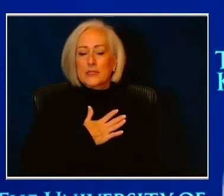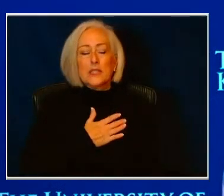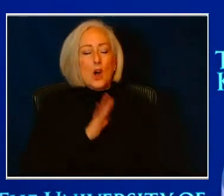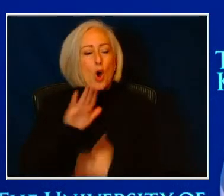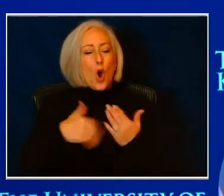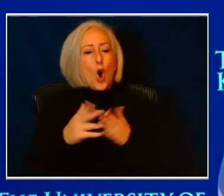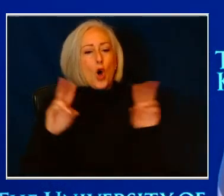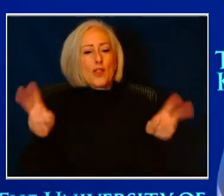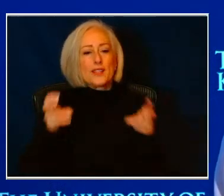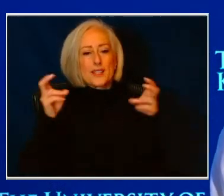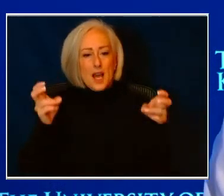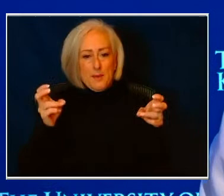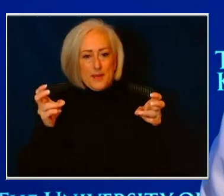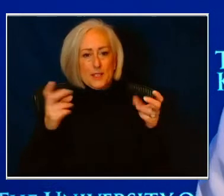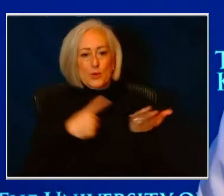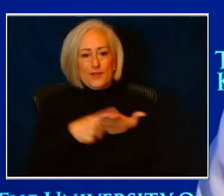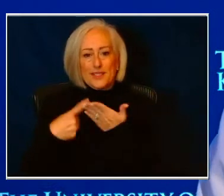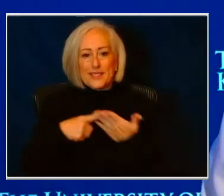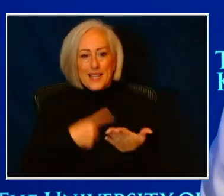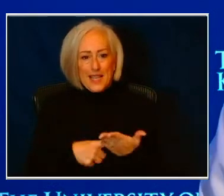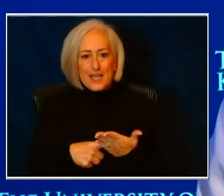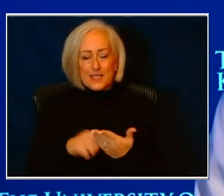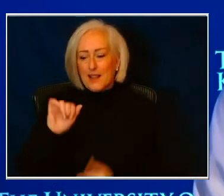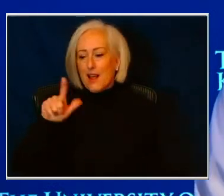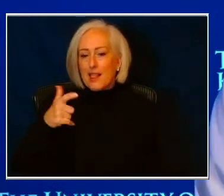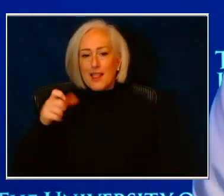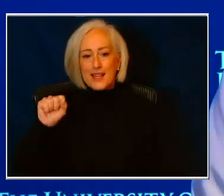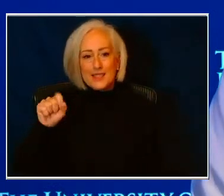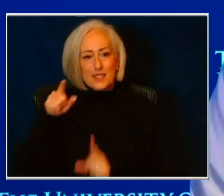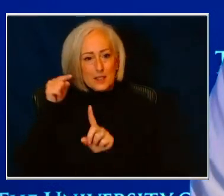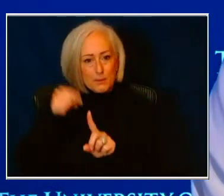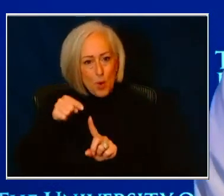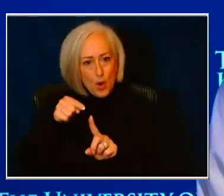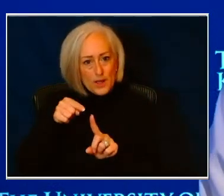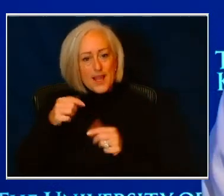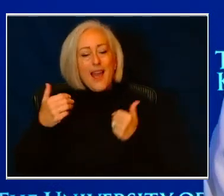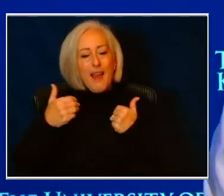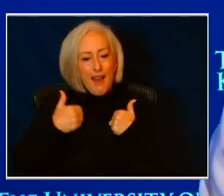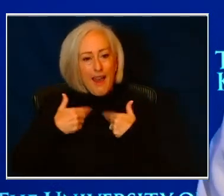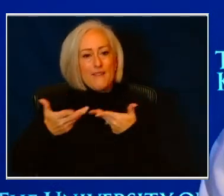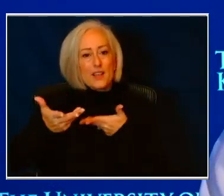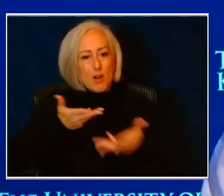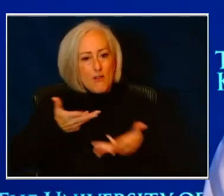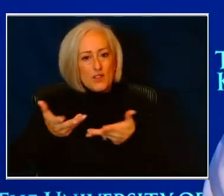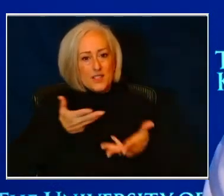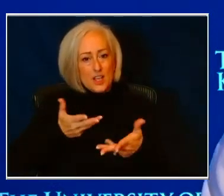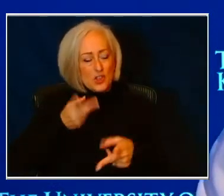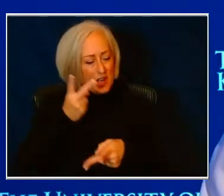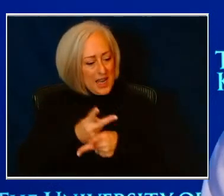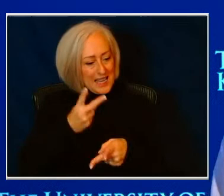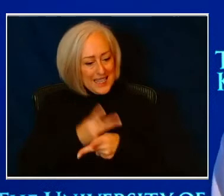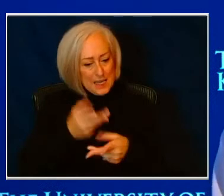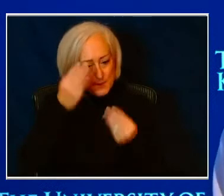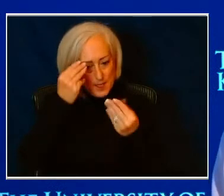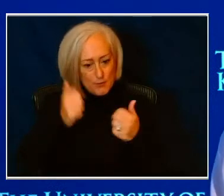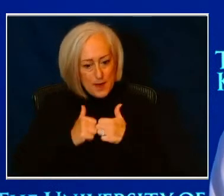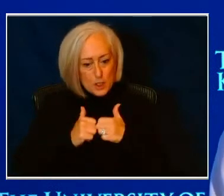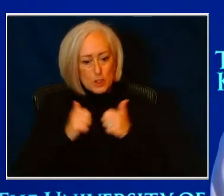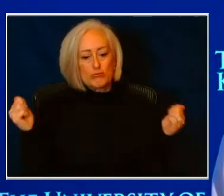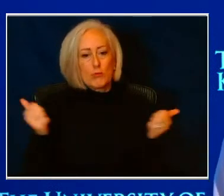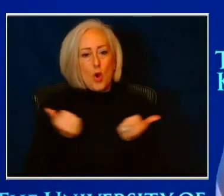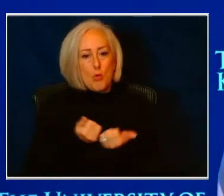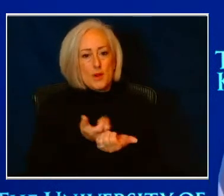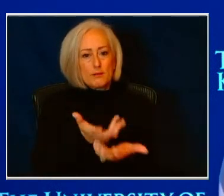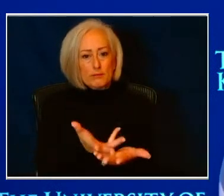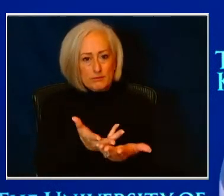to Alexis's point, it's, have those conversations and just keep that in the open, keep that flow of ideas and